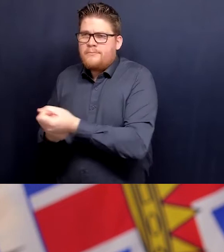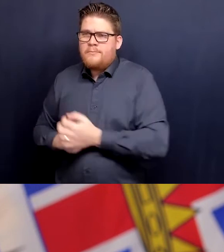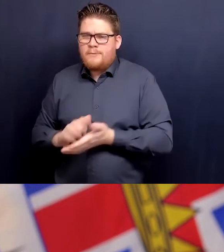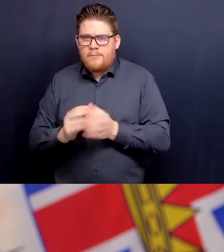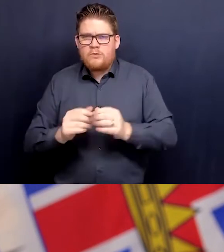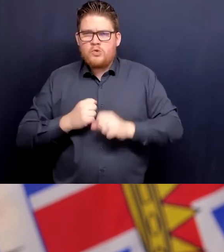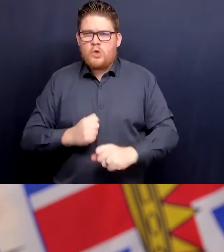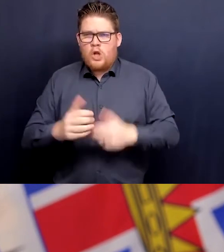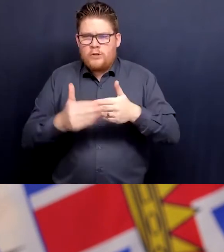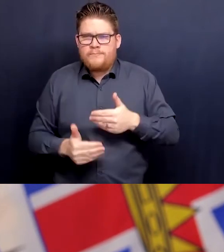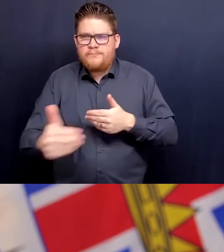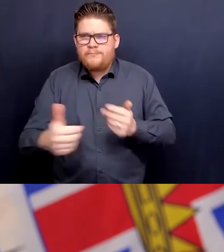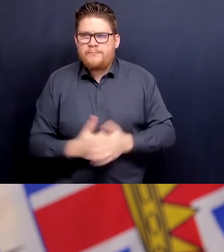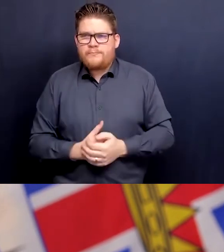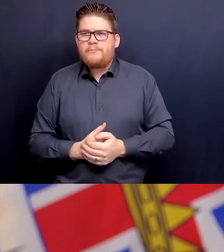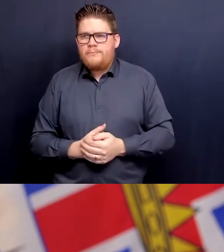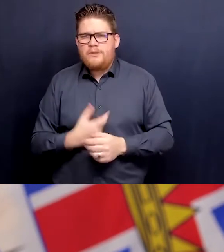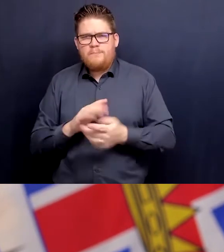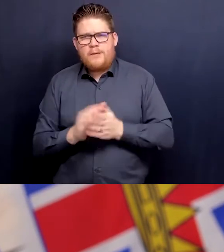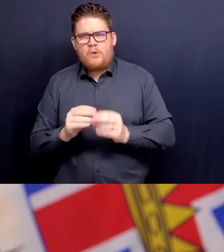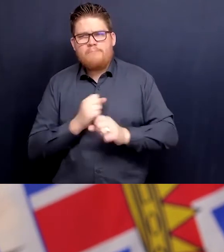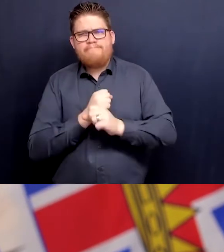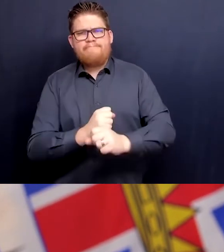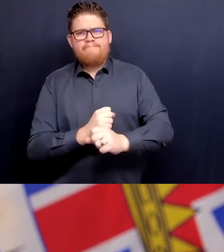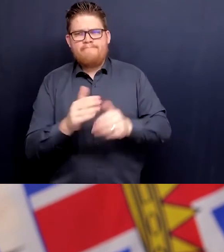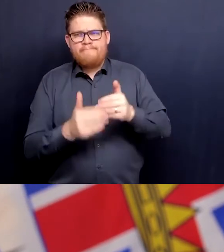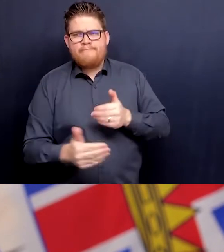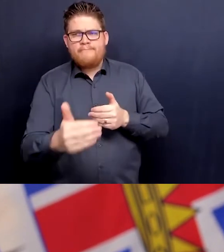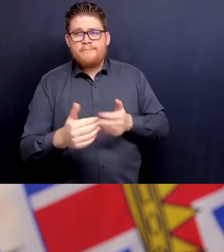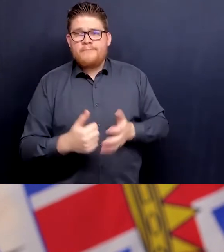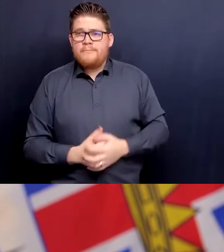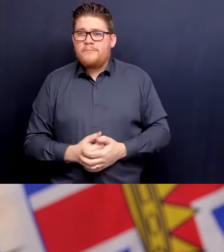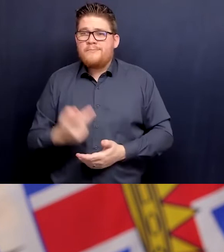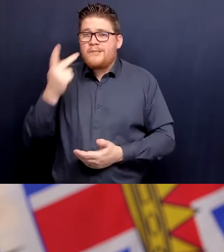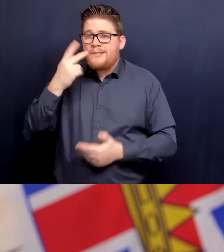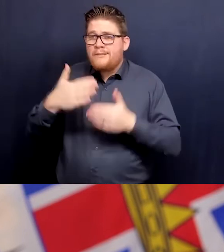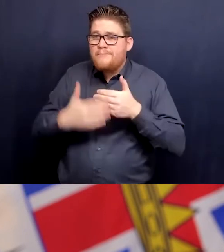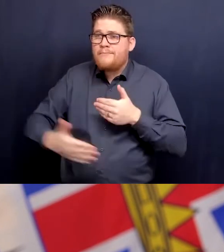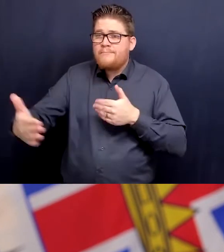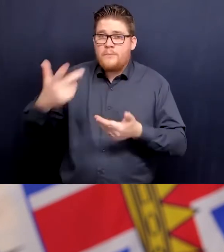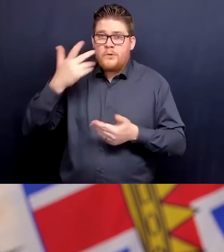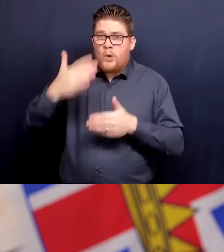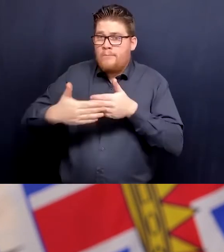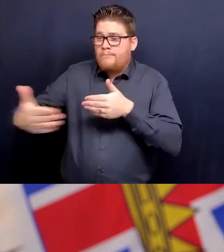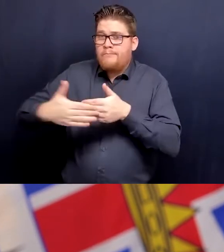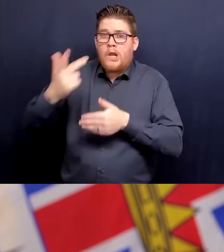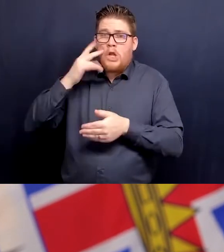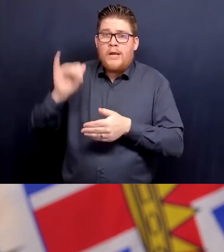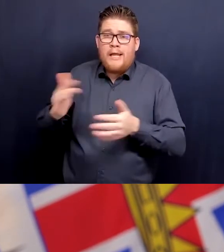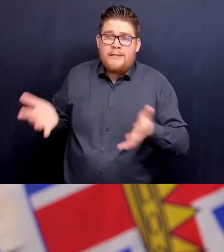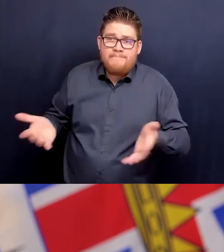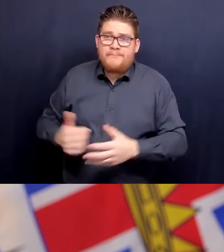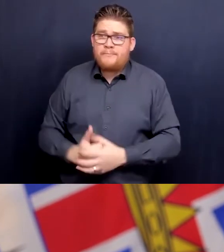protect themselves as we go into another piece of uncertainty. The other thing I think is really important is some of the things